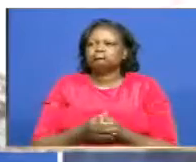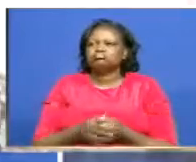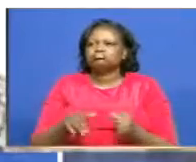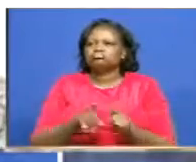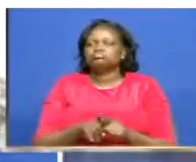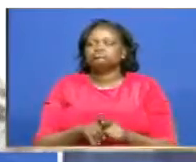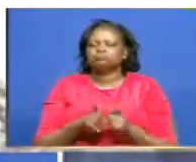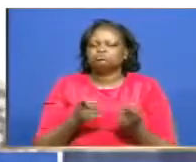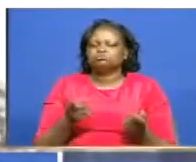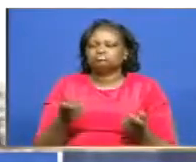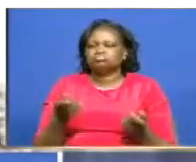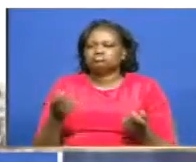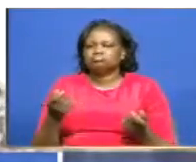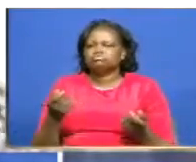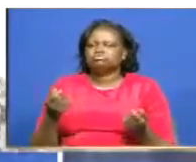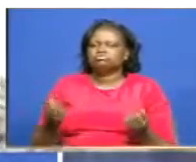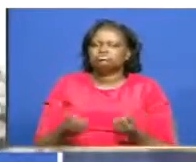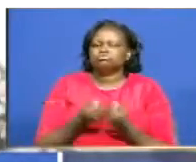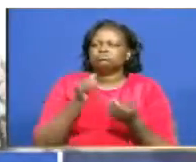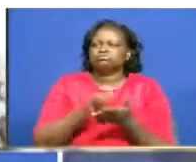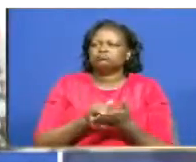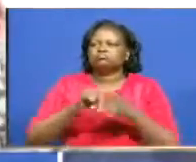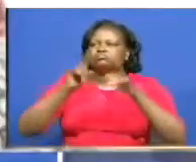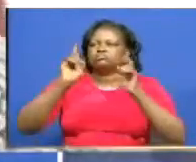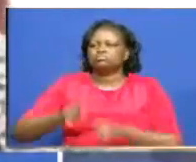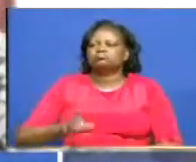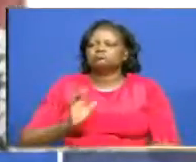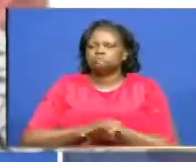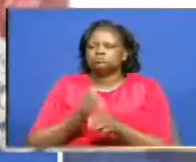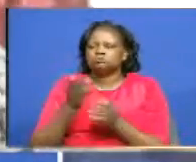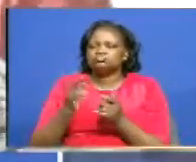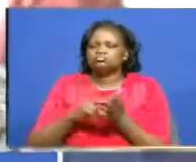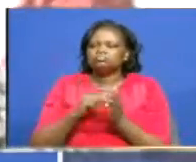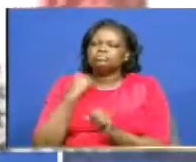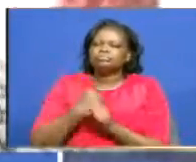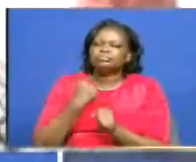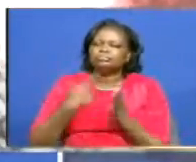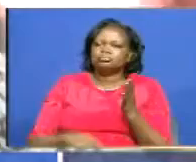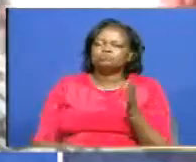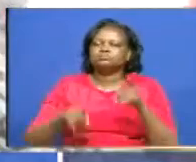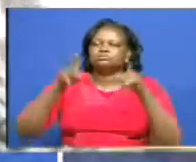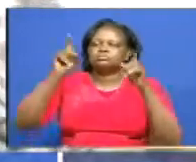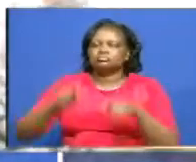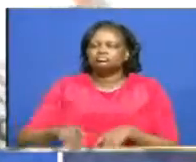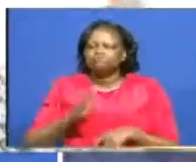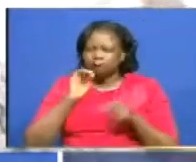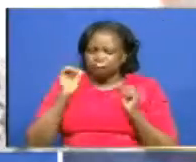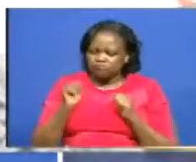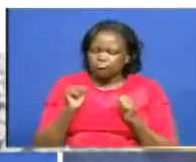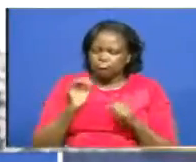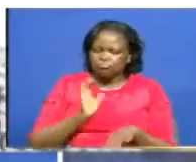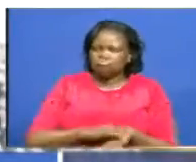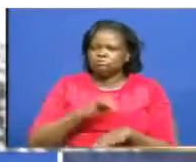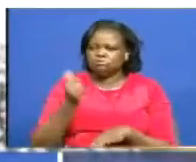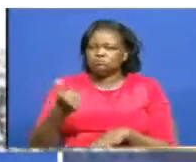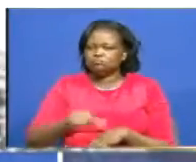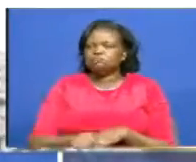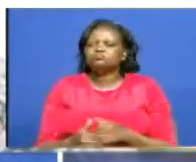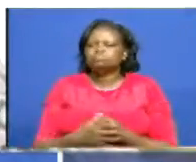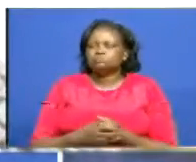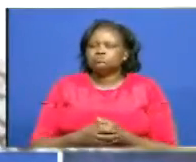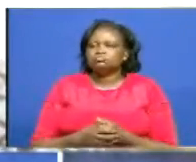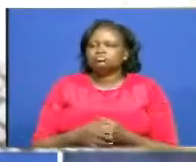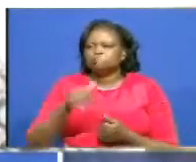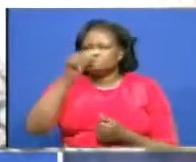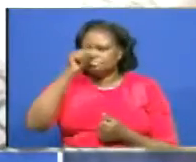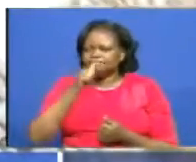comes to some to the extent where they must get services. So what they do is that they must be able to find an alternative, which is the private